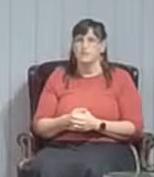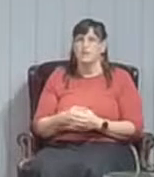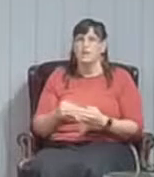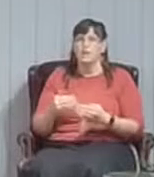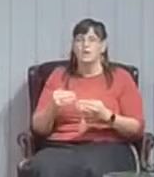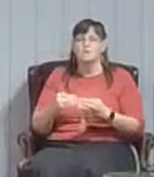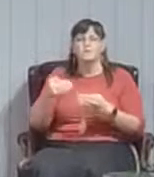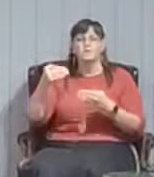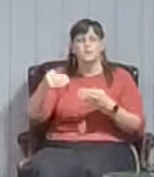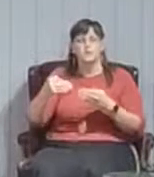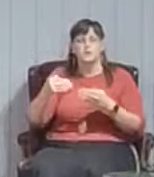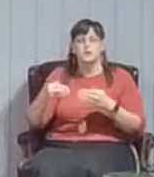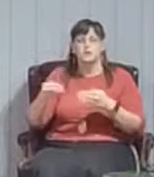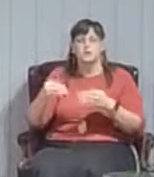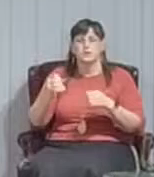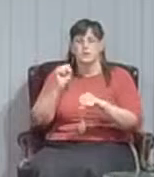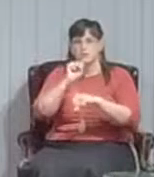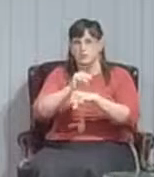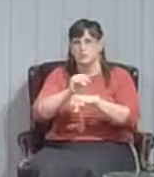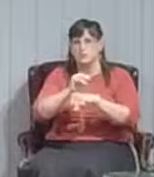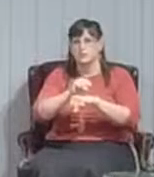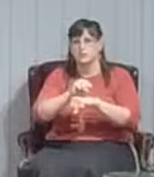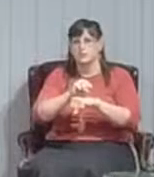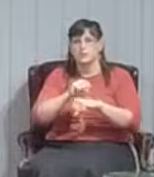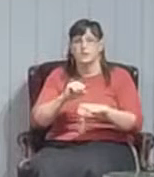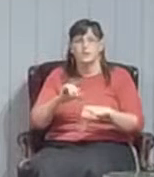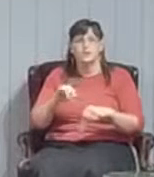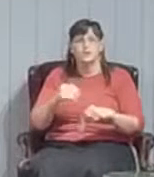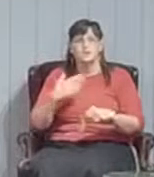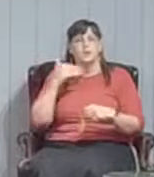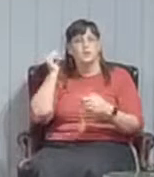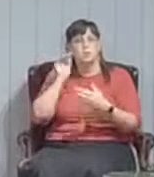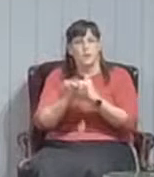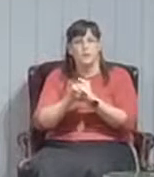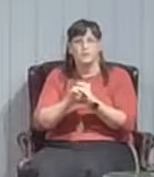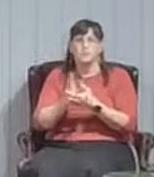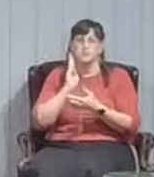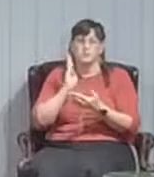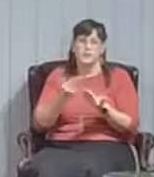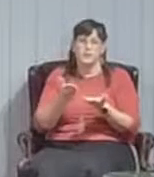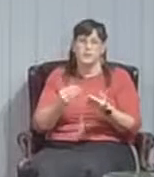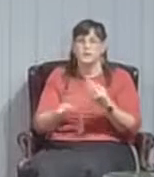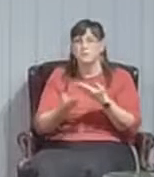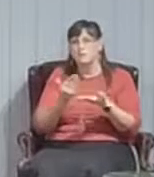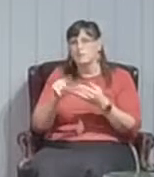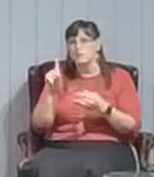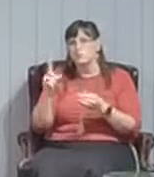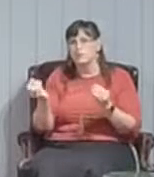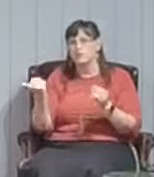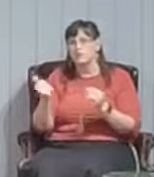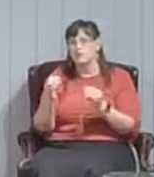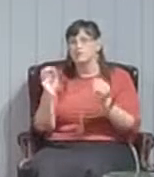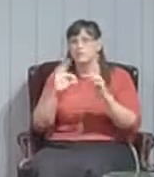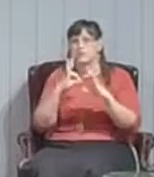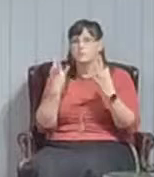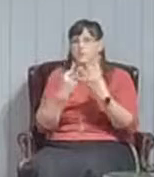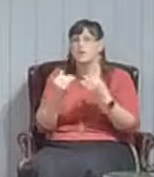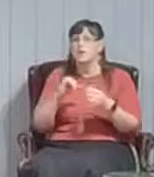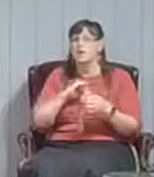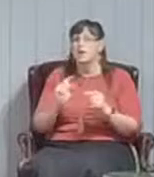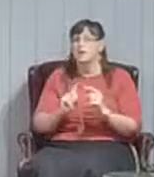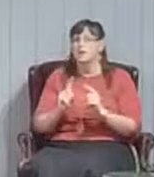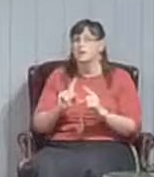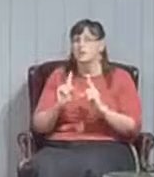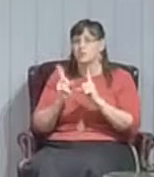before the services, we'd have, five or ten, and Anita would be there, and maybe one other family would be there, and so forth. And before the service, I'd go